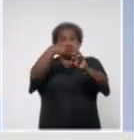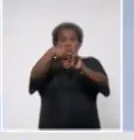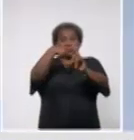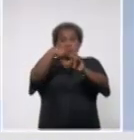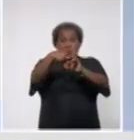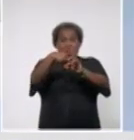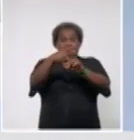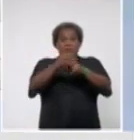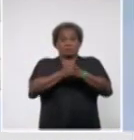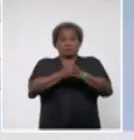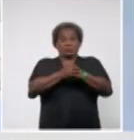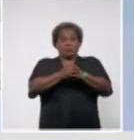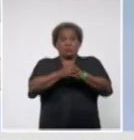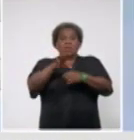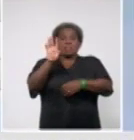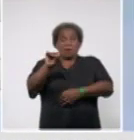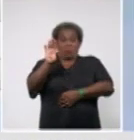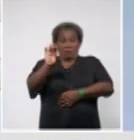process